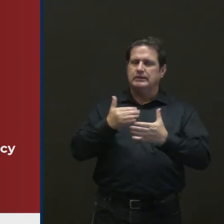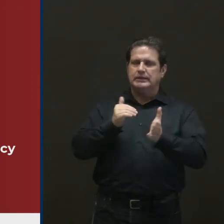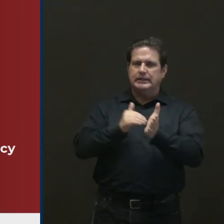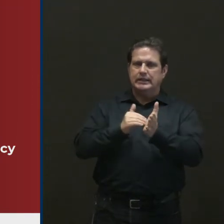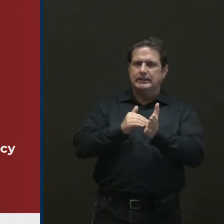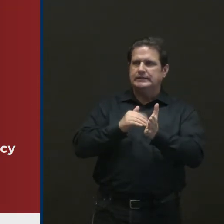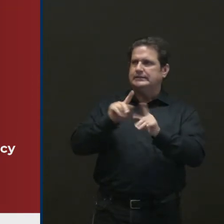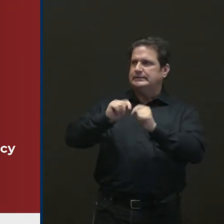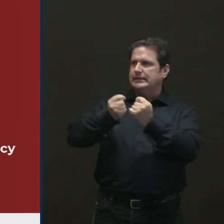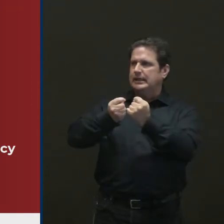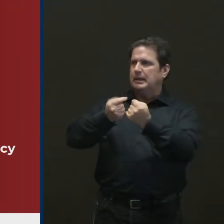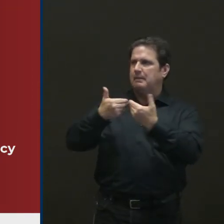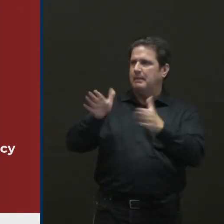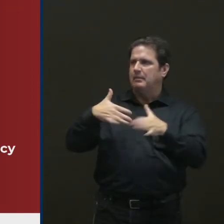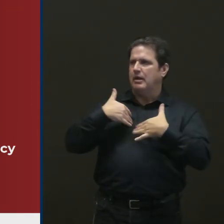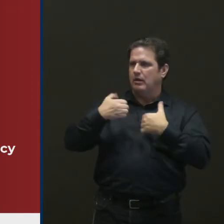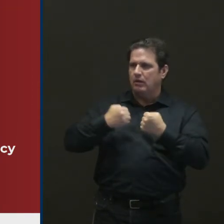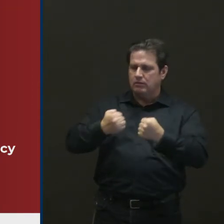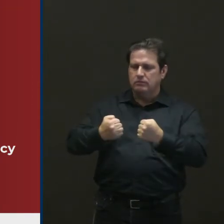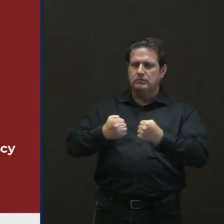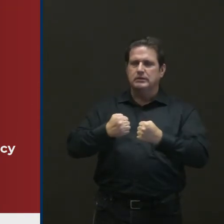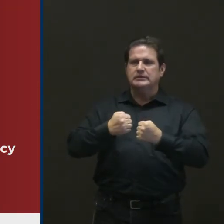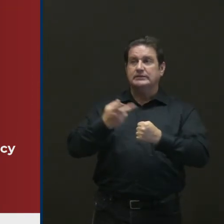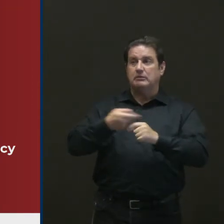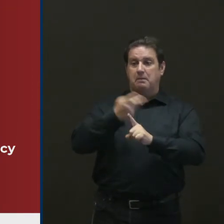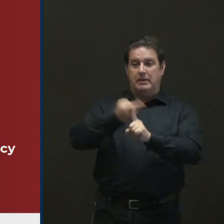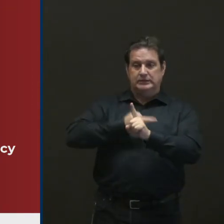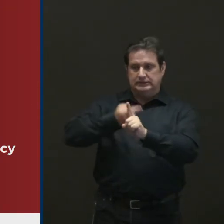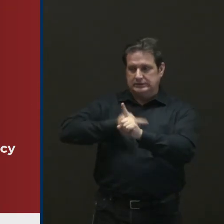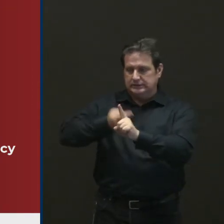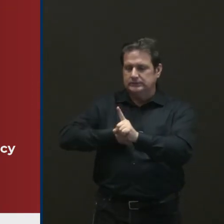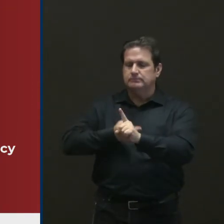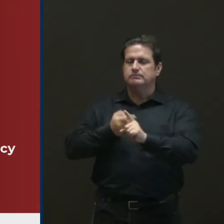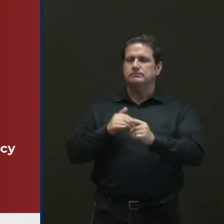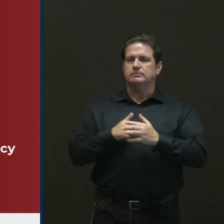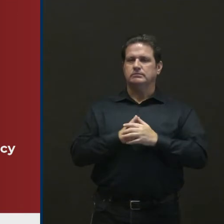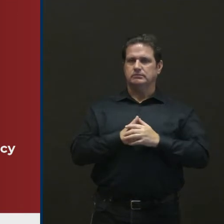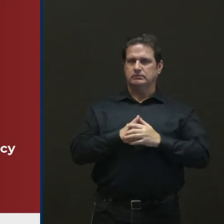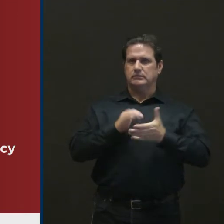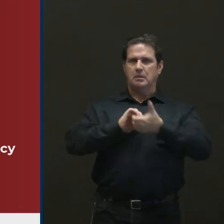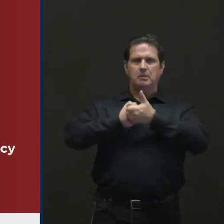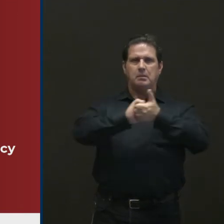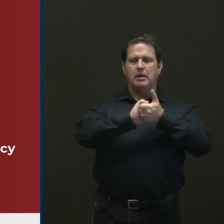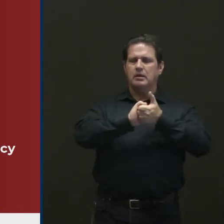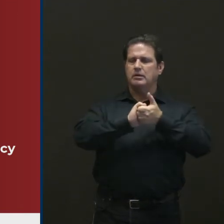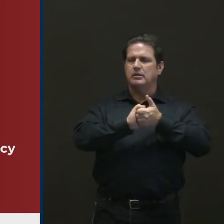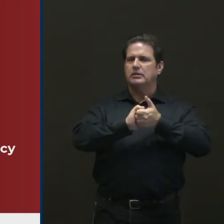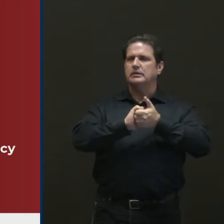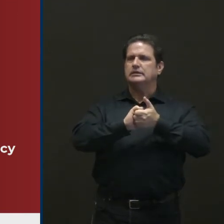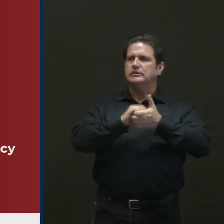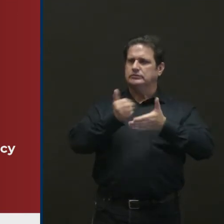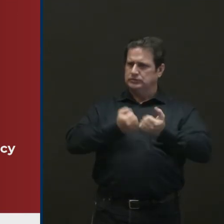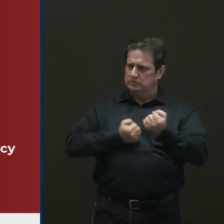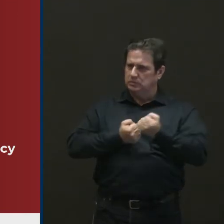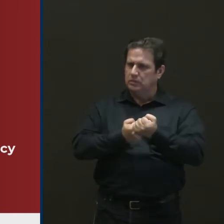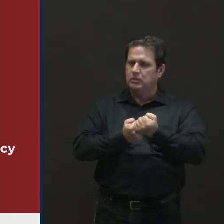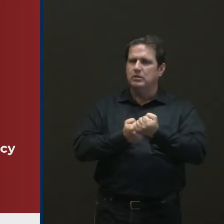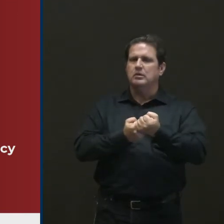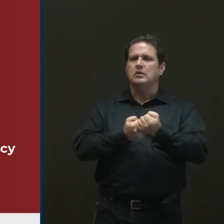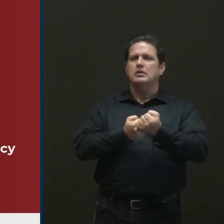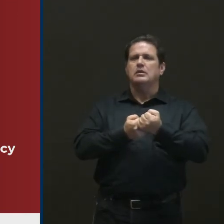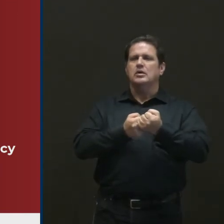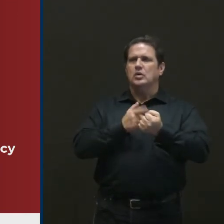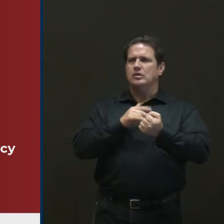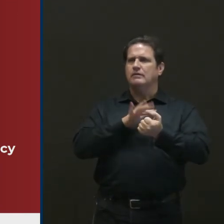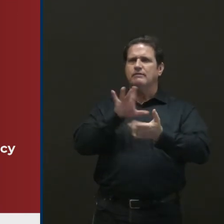Tate's team at Public Health over the last several months. We've had great partners with our Government Support Services team to be able to support and really